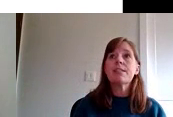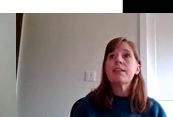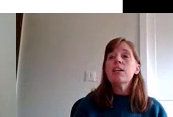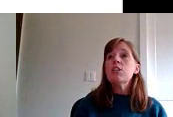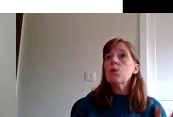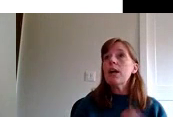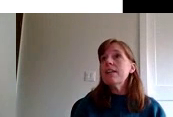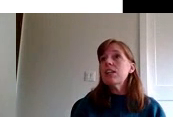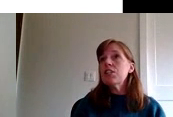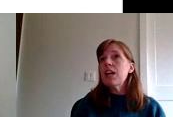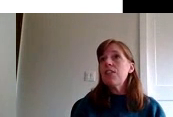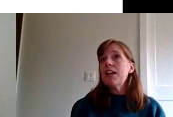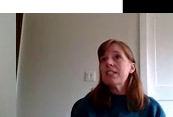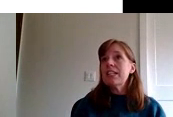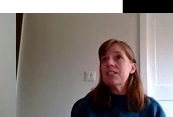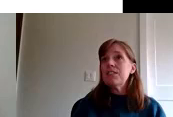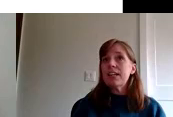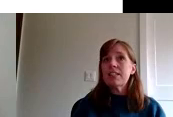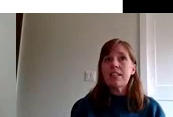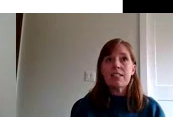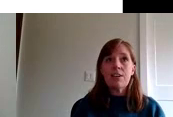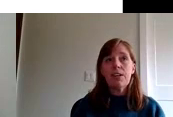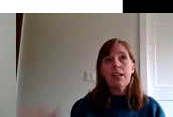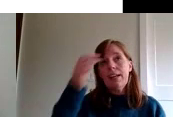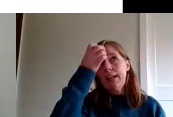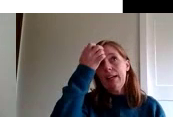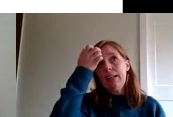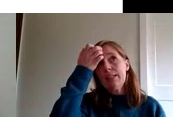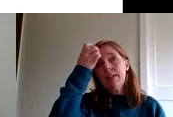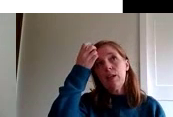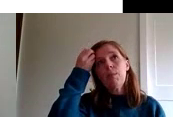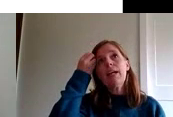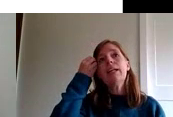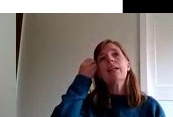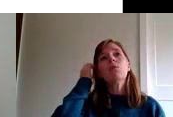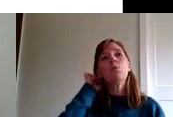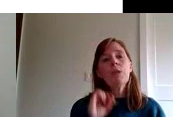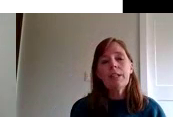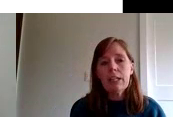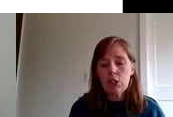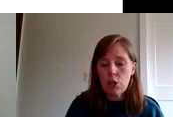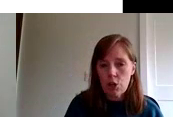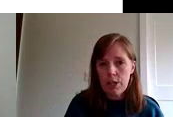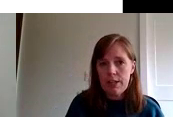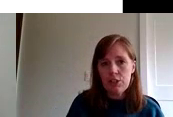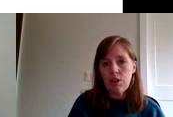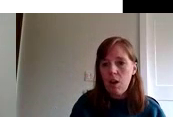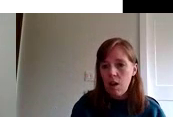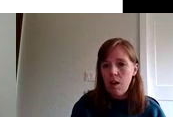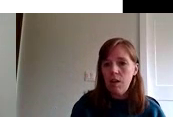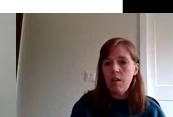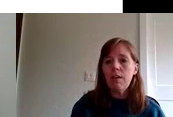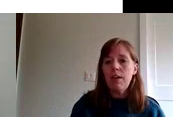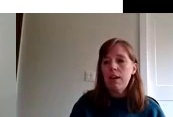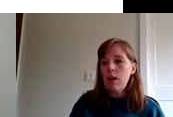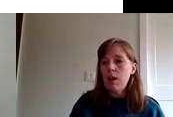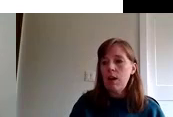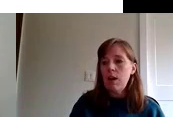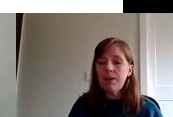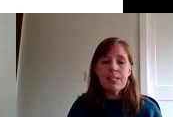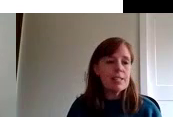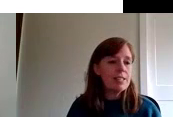eye device. So in a nutshell, that's the Ease of Access Center. And I really encourage